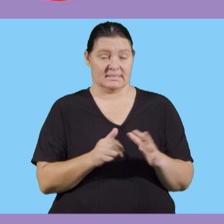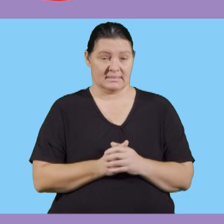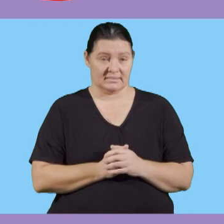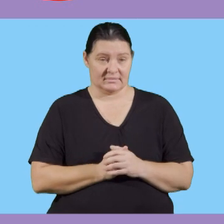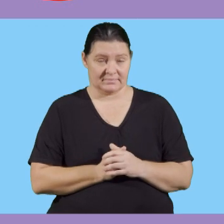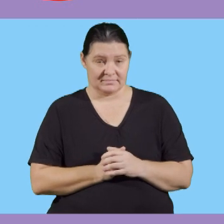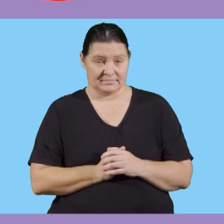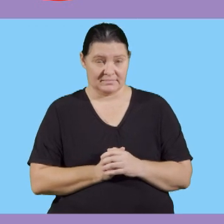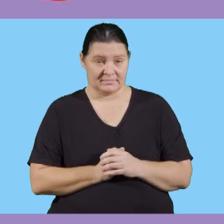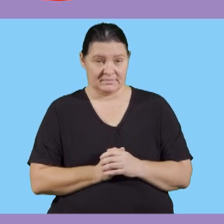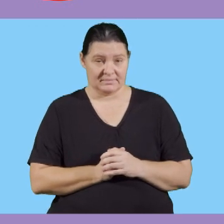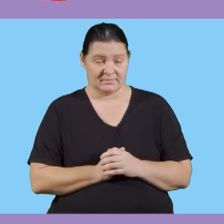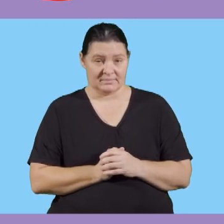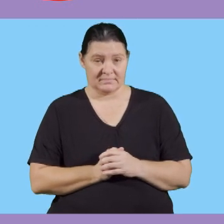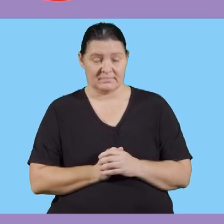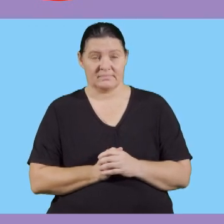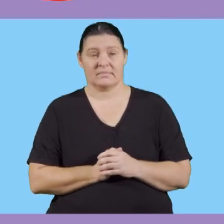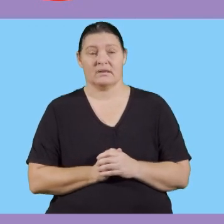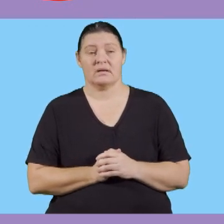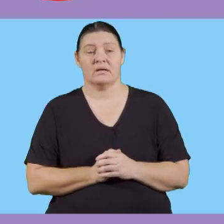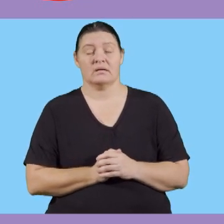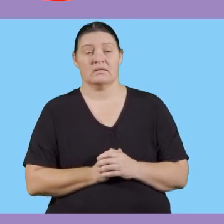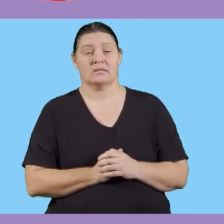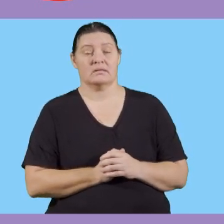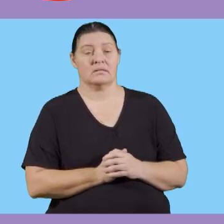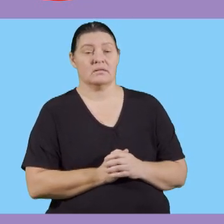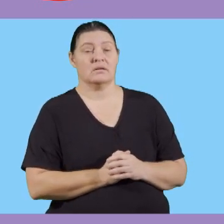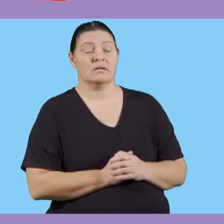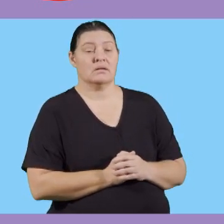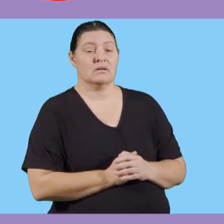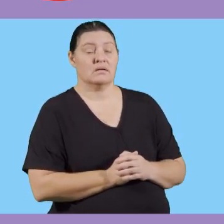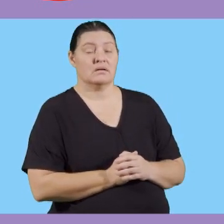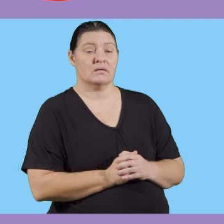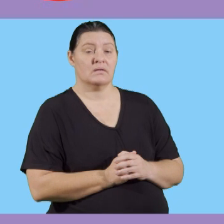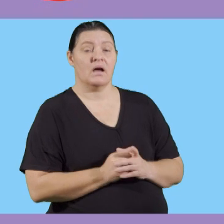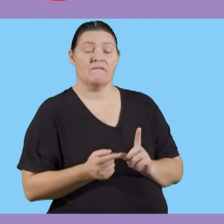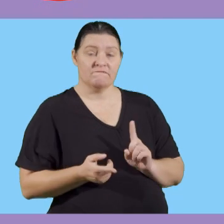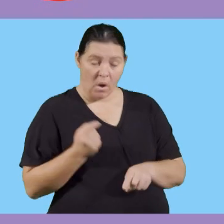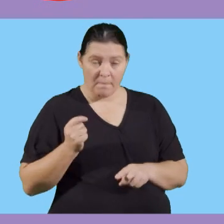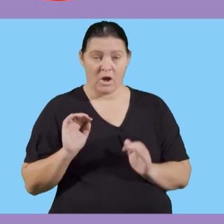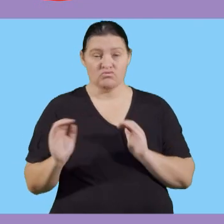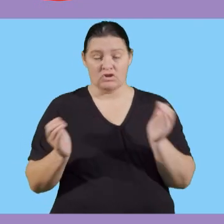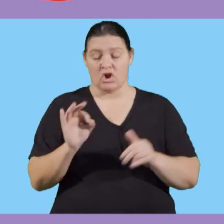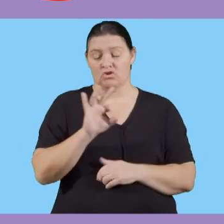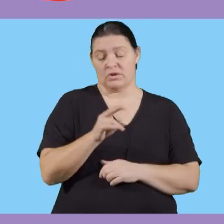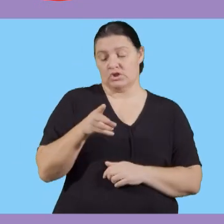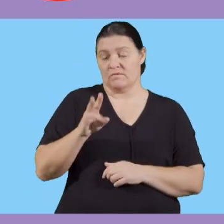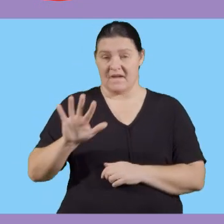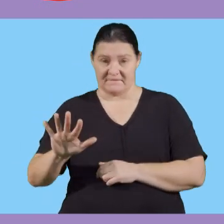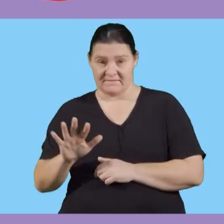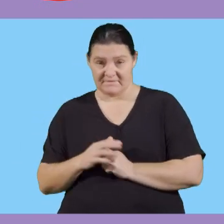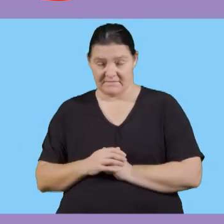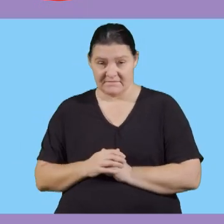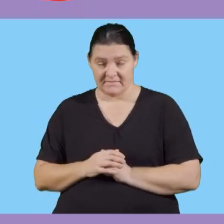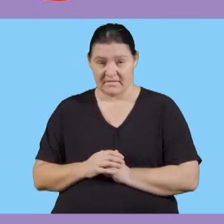answer of 8, right? So 3 plus 5 is 8, and that 3 and 5 comes from the ratio